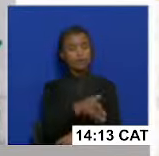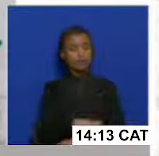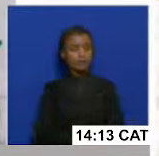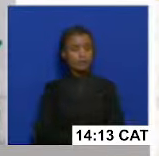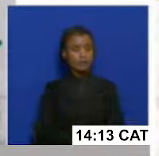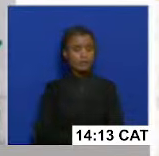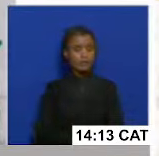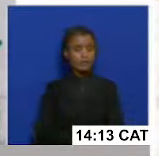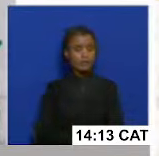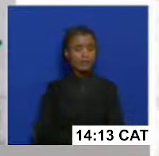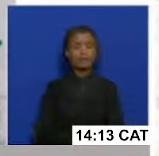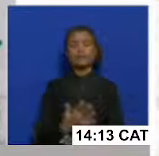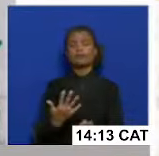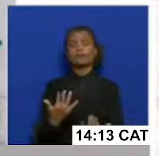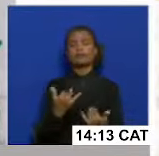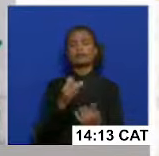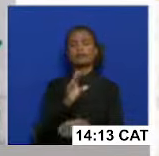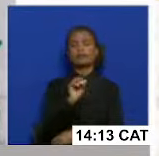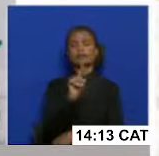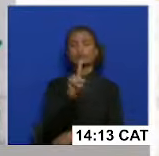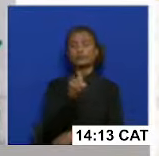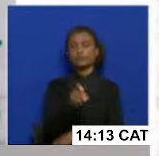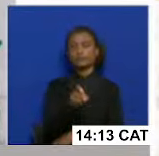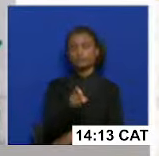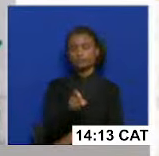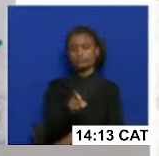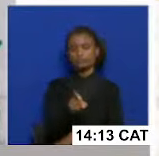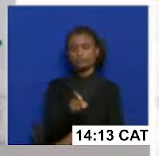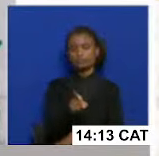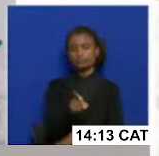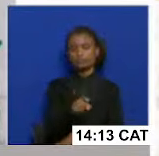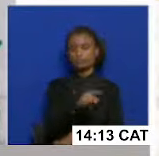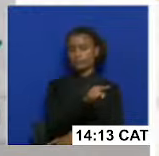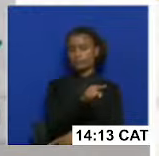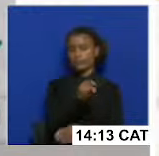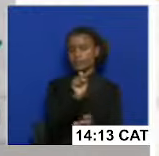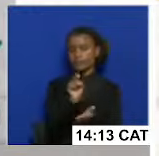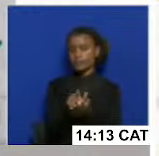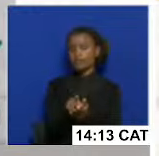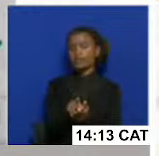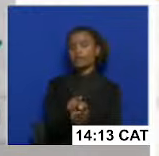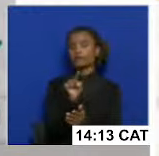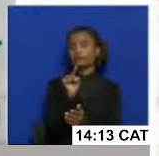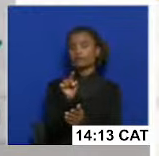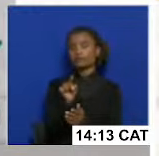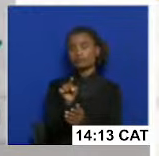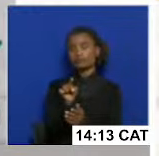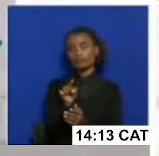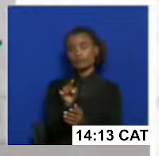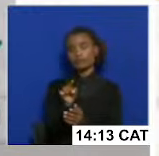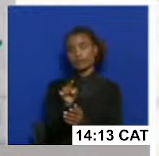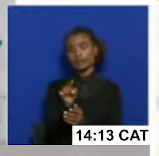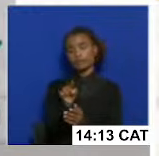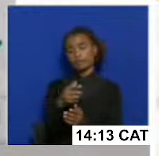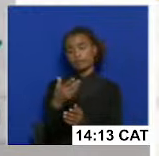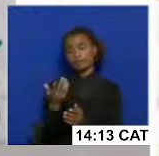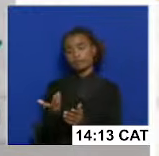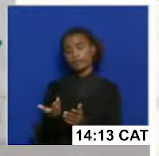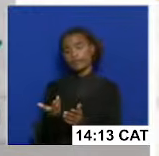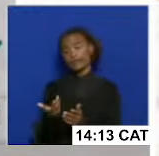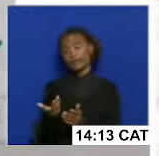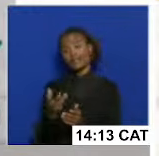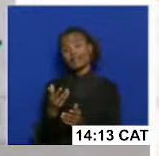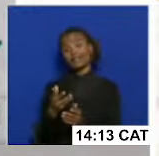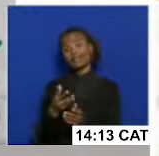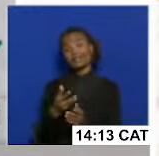what did you understand her to mean when she says, I'm sure that nothing will come from this if you can get through